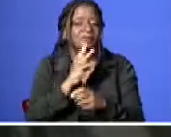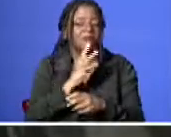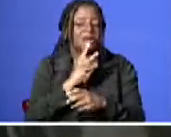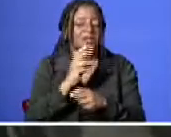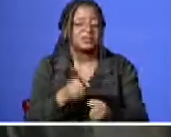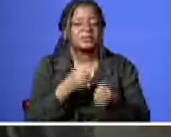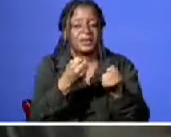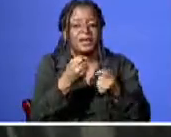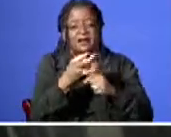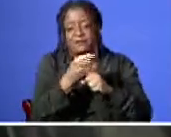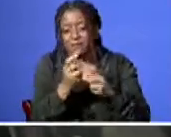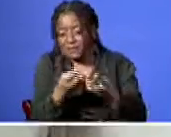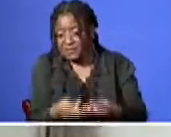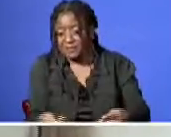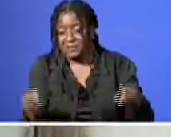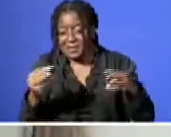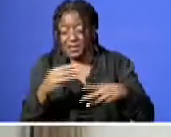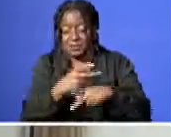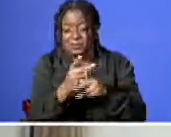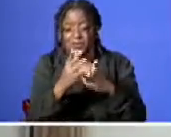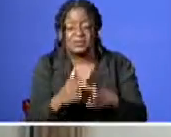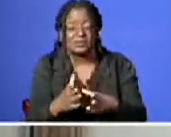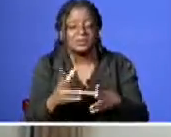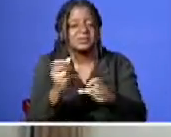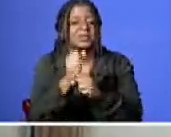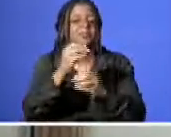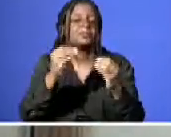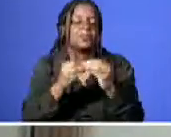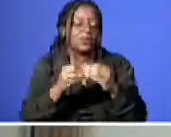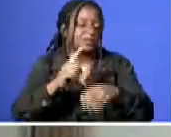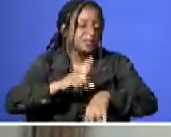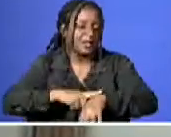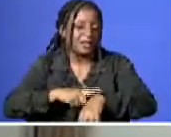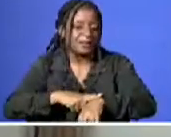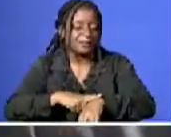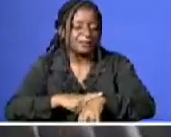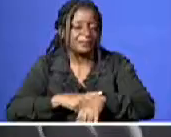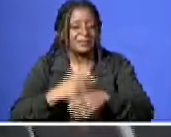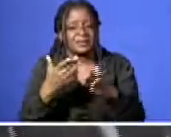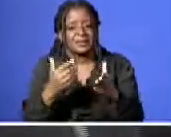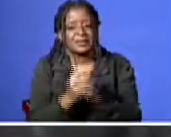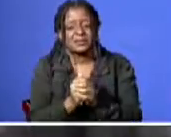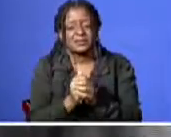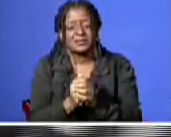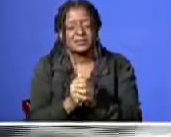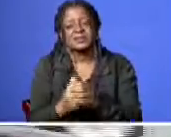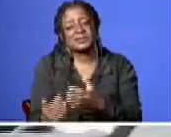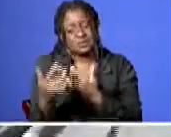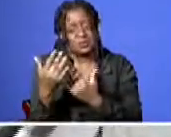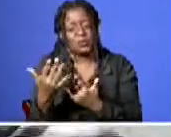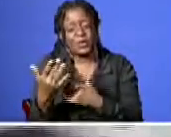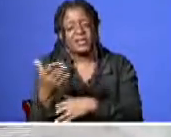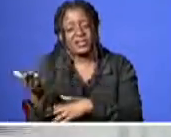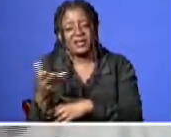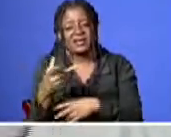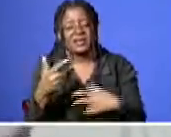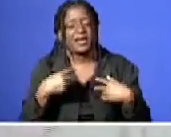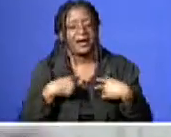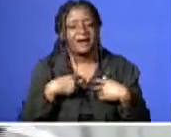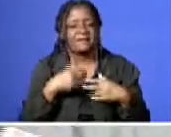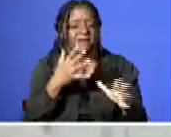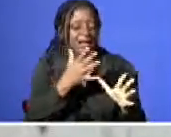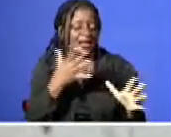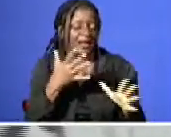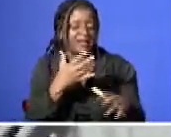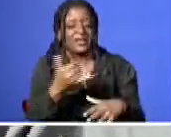main producers has been more time-consuming. It's a little backup there, you know, because they have a line. They have a truck to